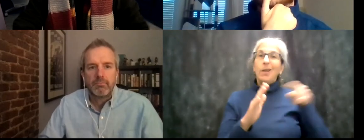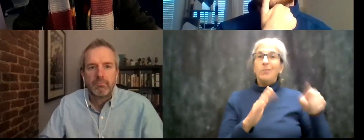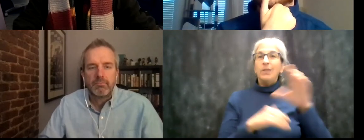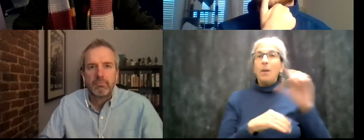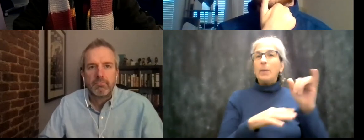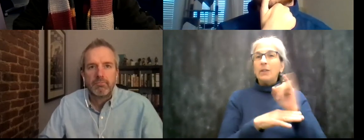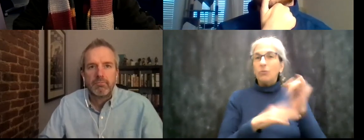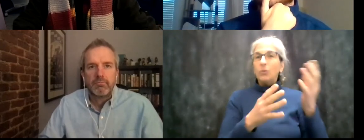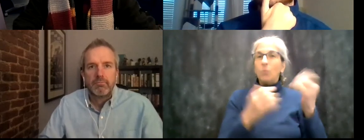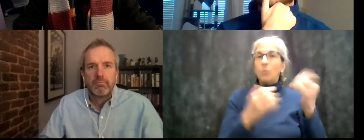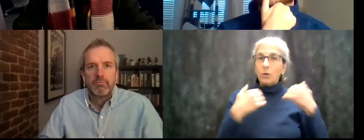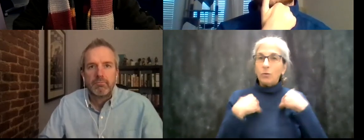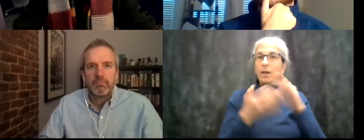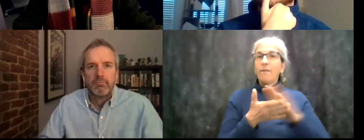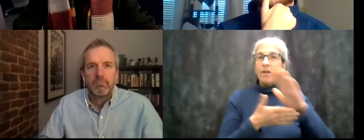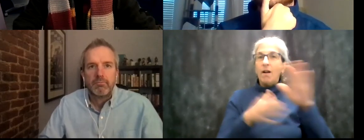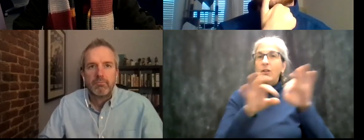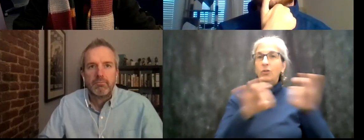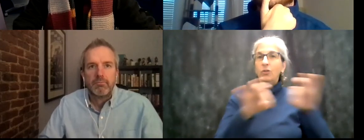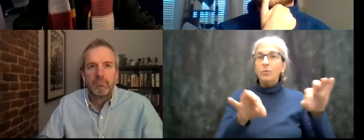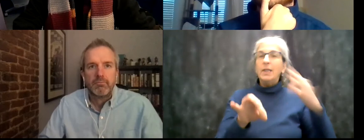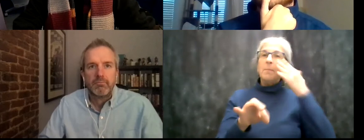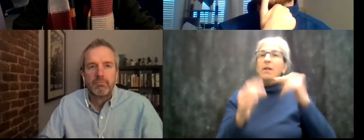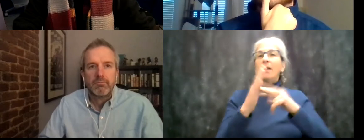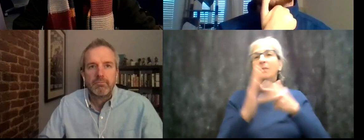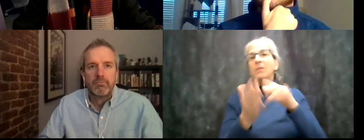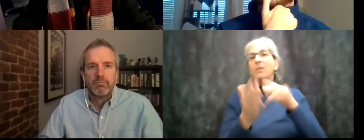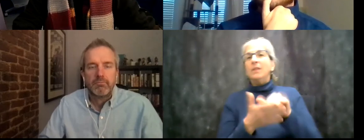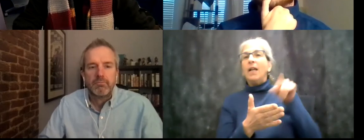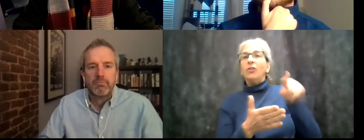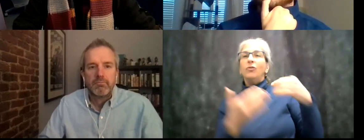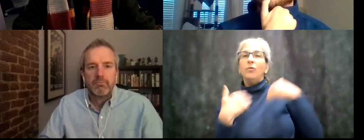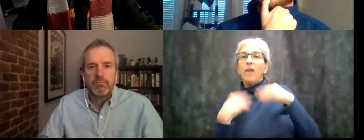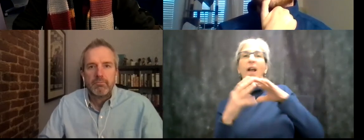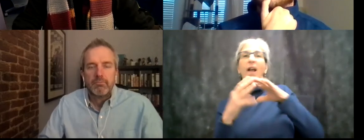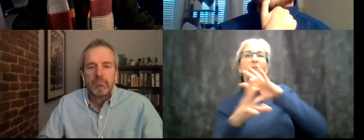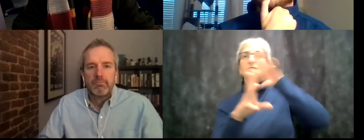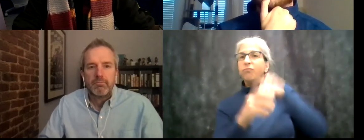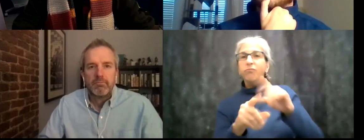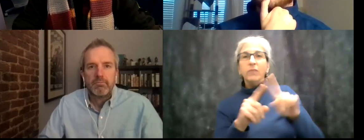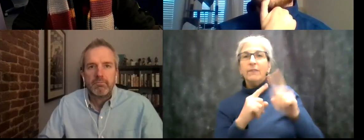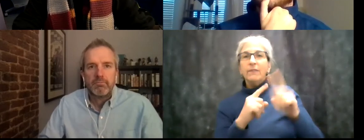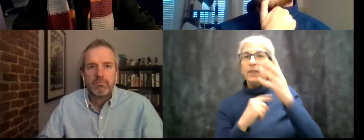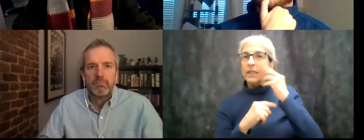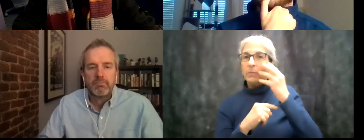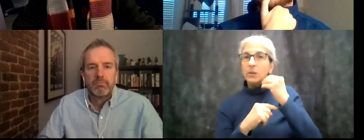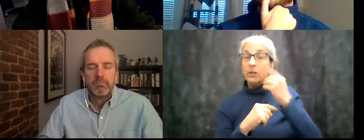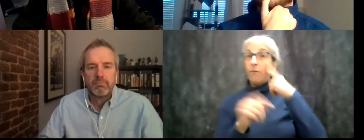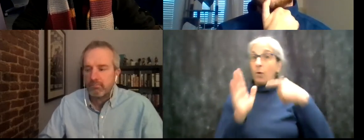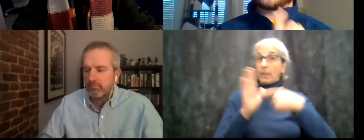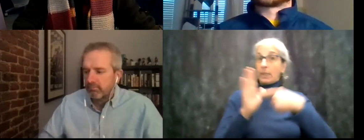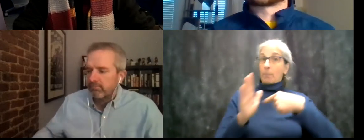degree because it's a little more well-rounded. But like, for example, I got into games and I had a business degree.